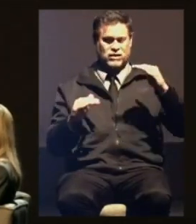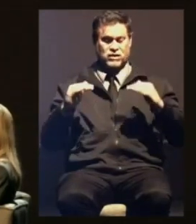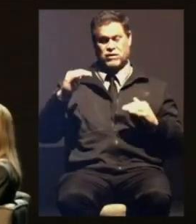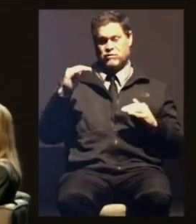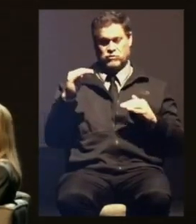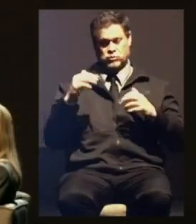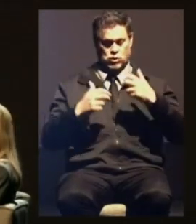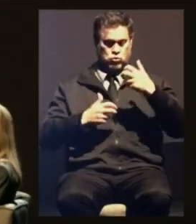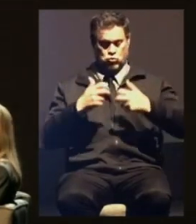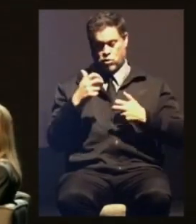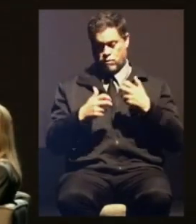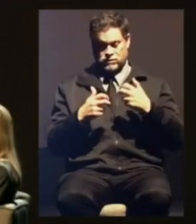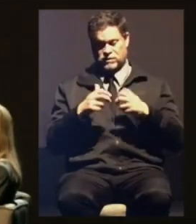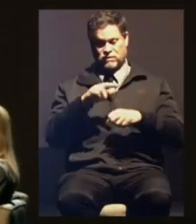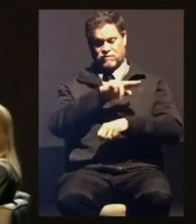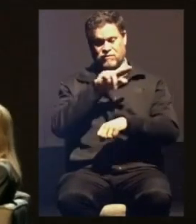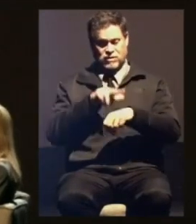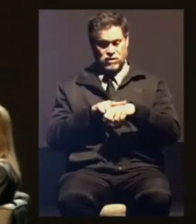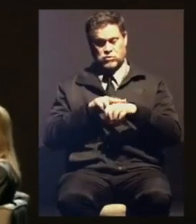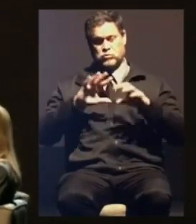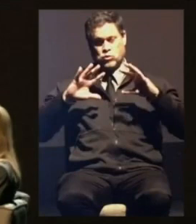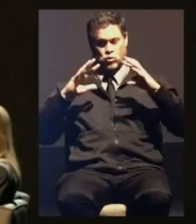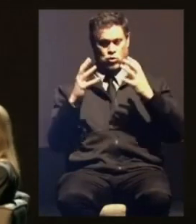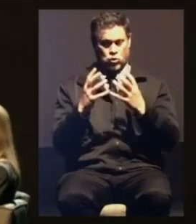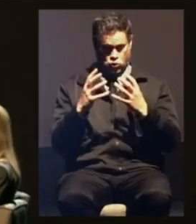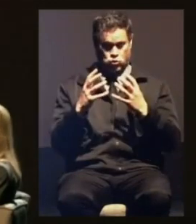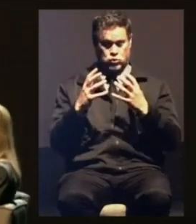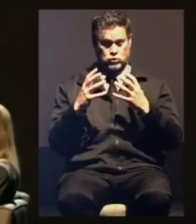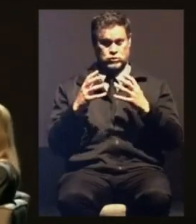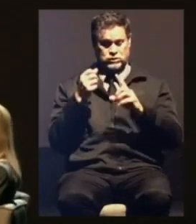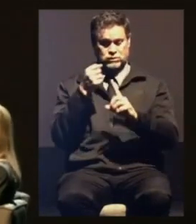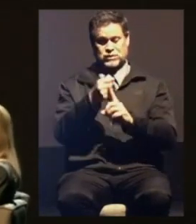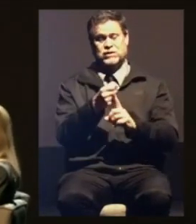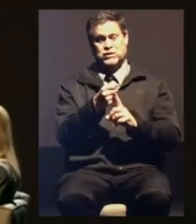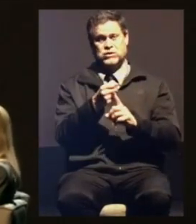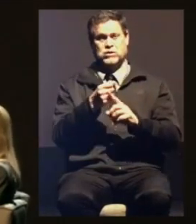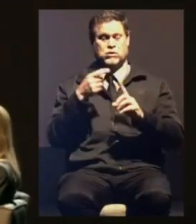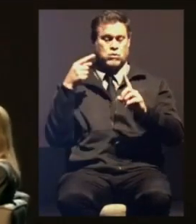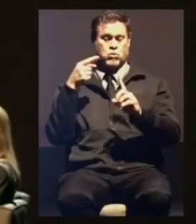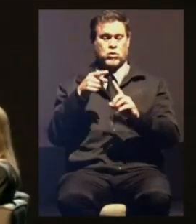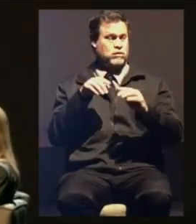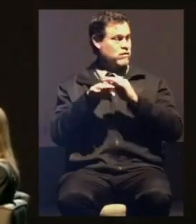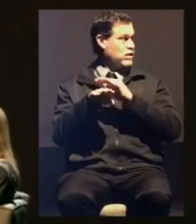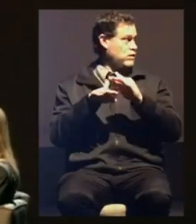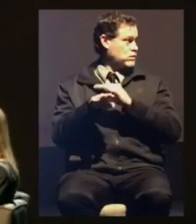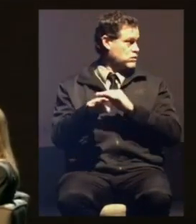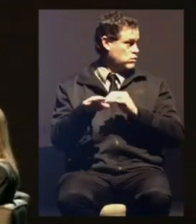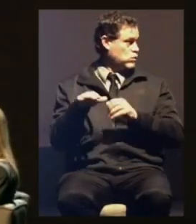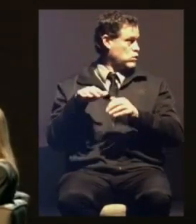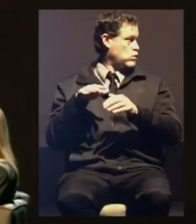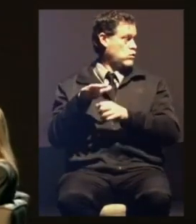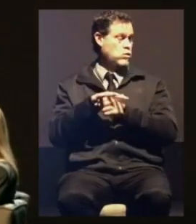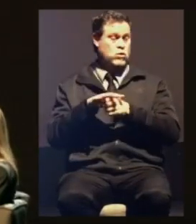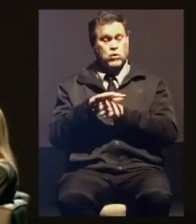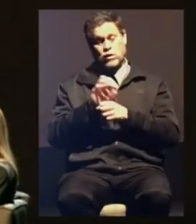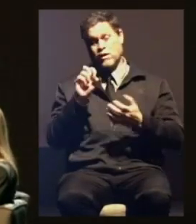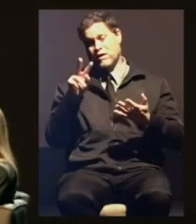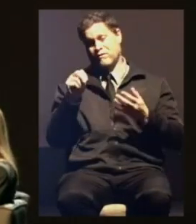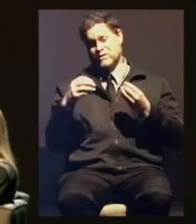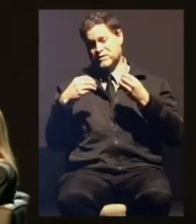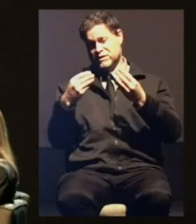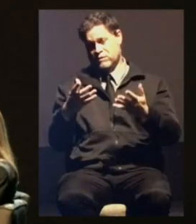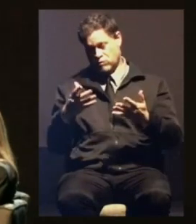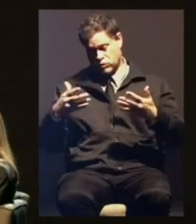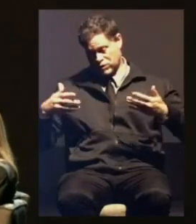about problems that have national and global implications, but where the point of access may be local. And Evan has given you